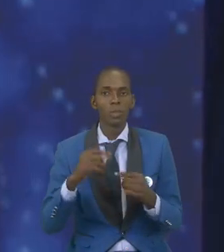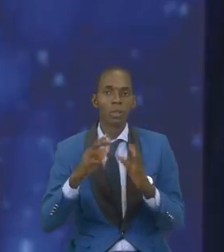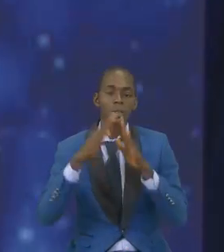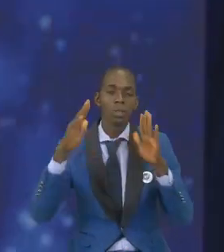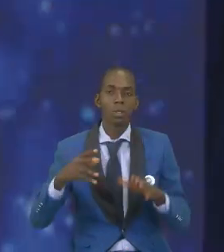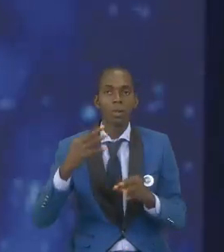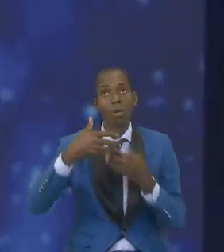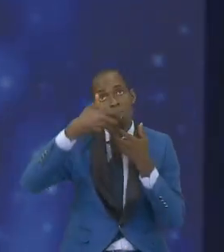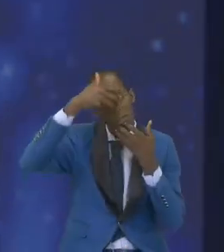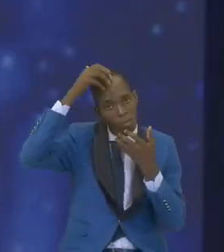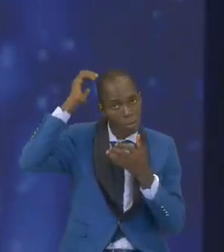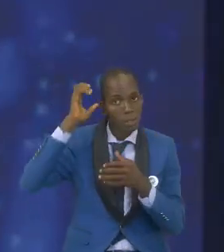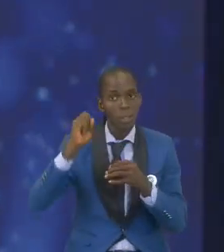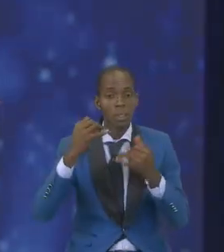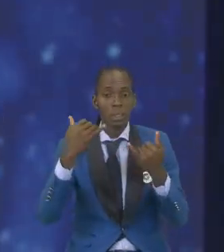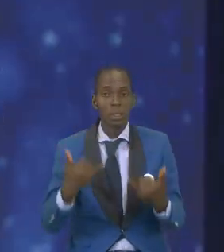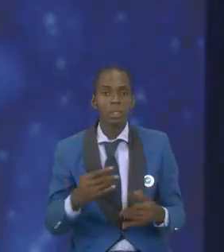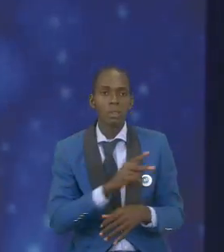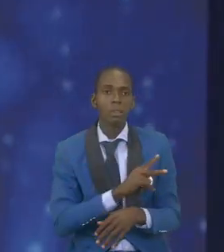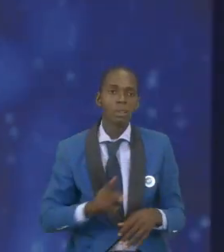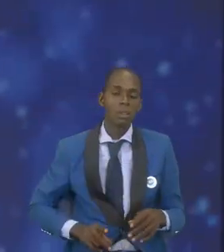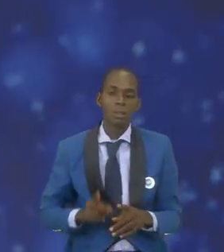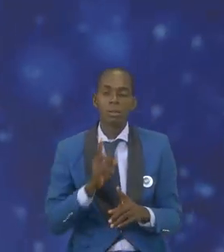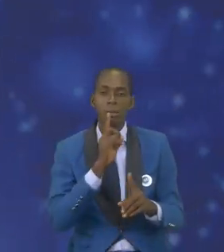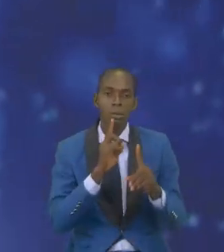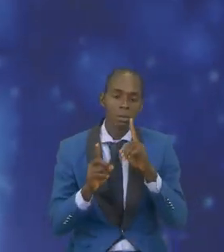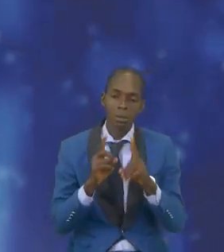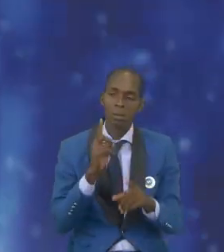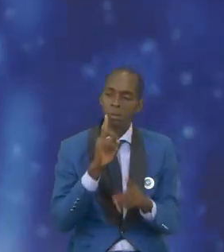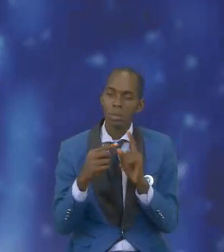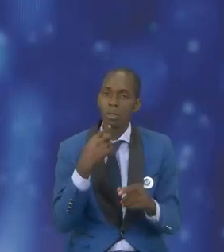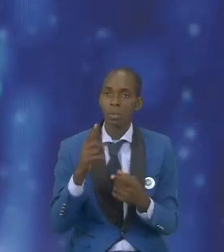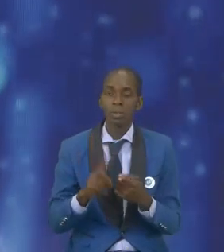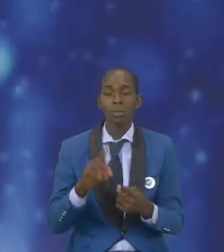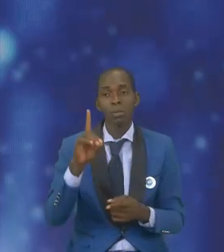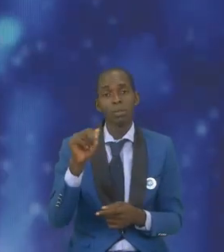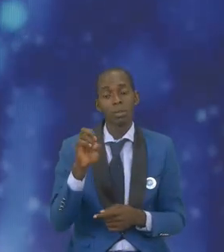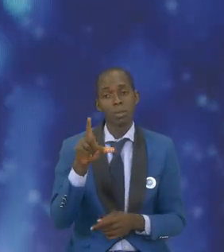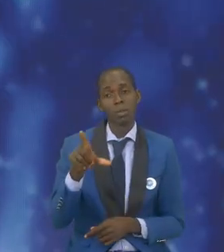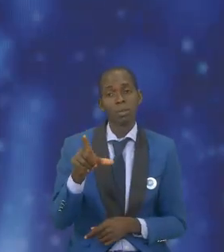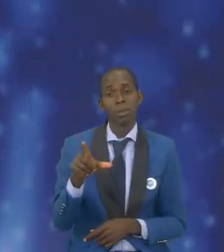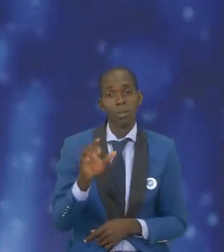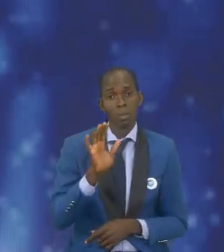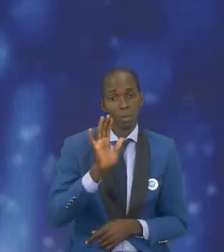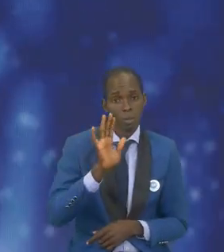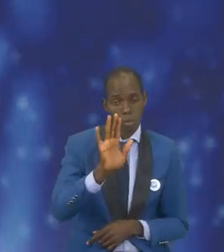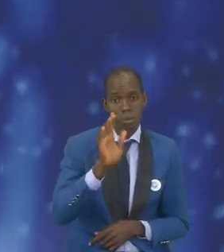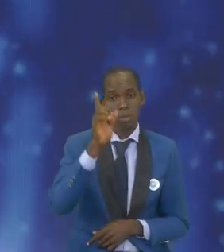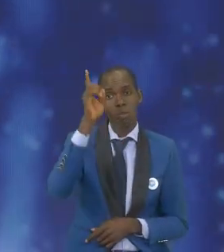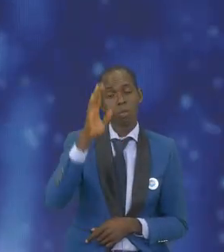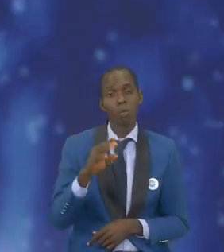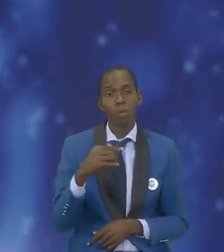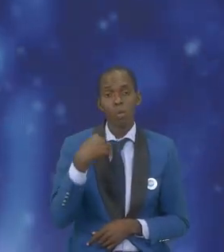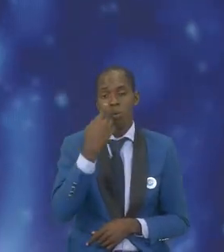lions. Now the king spake and said unto Daniel, thy God, whom thou